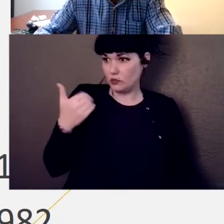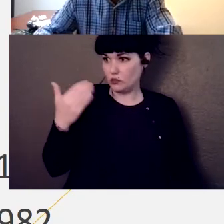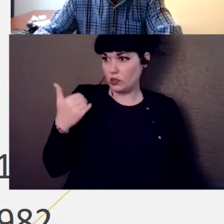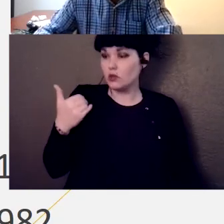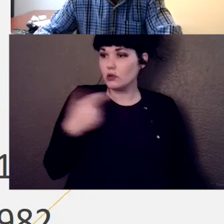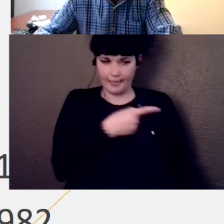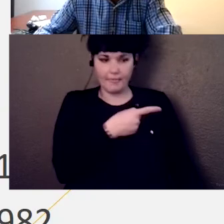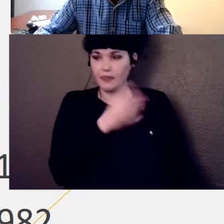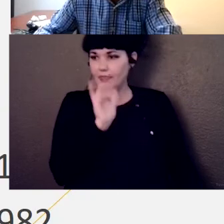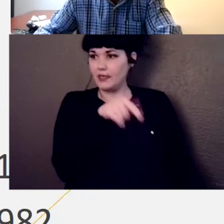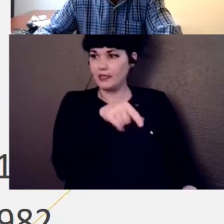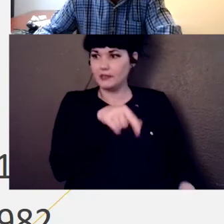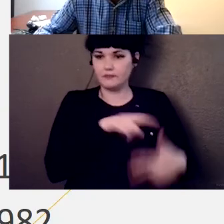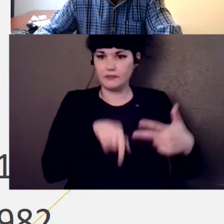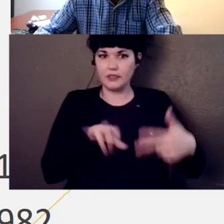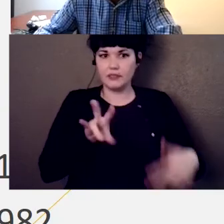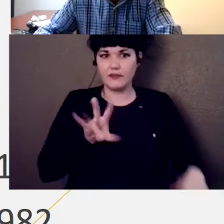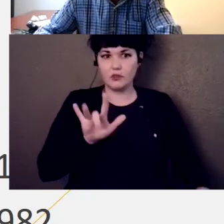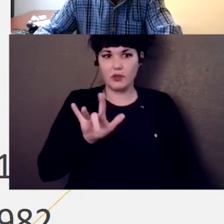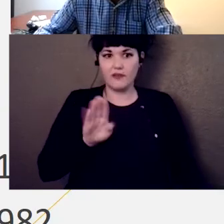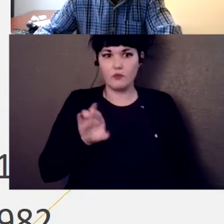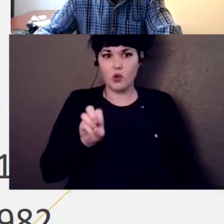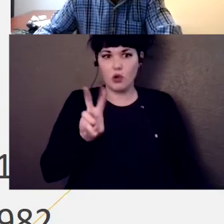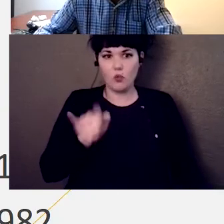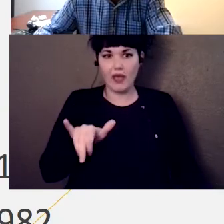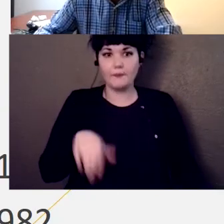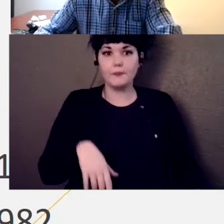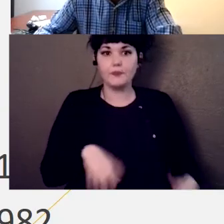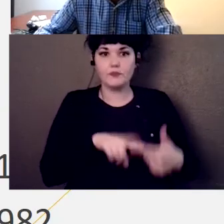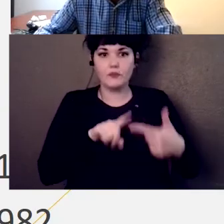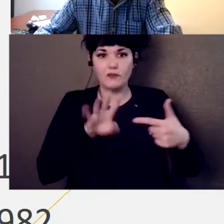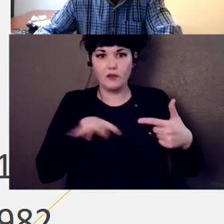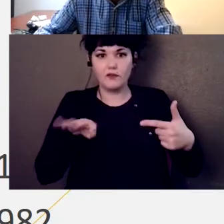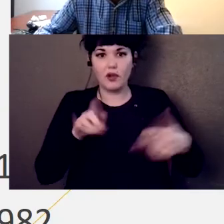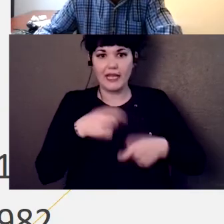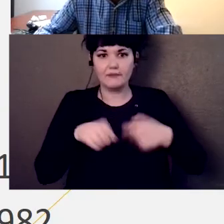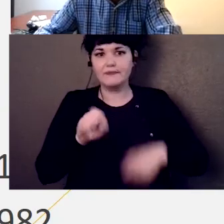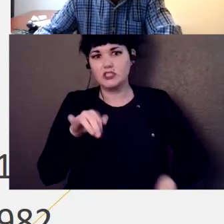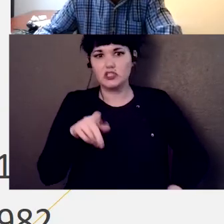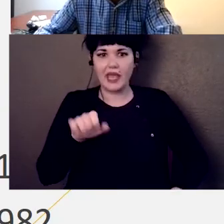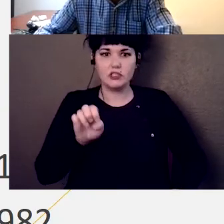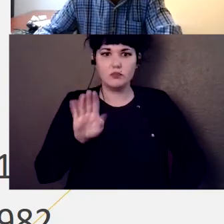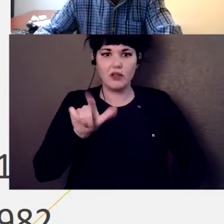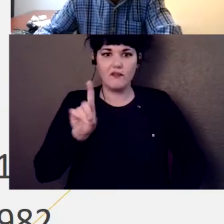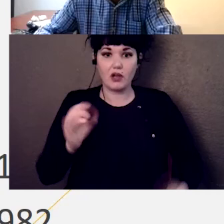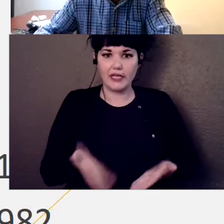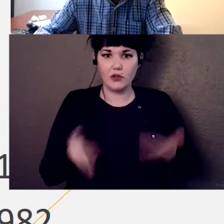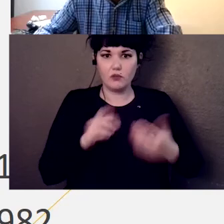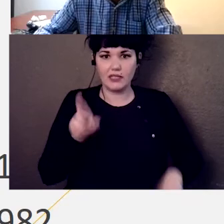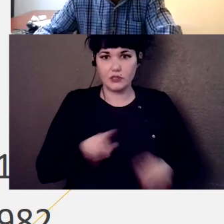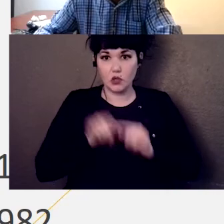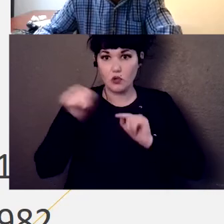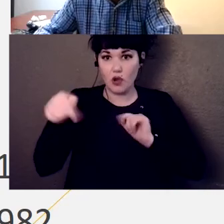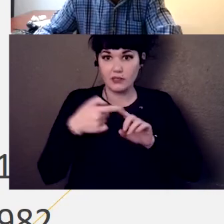locations, 725 Broadway in Albany, 44 Exchange Boulevard, right here in Rochester, across from the Blue